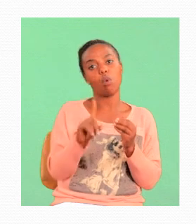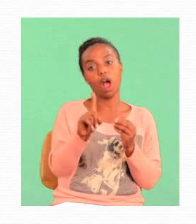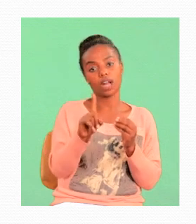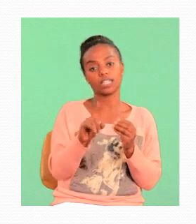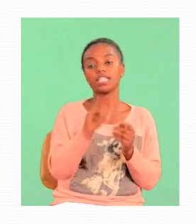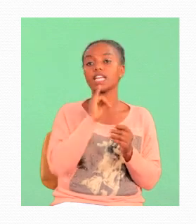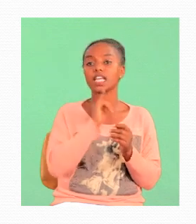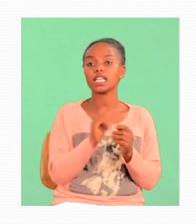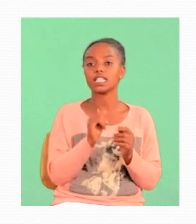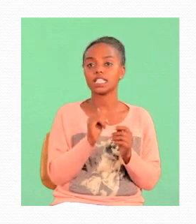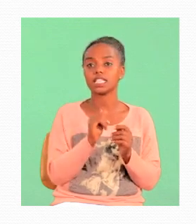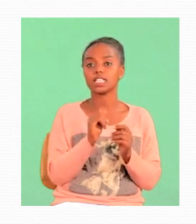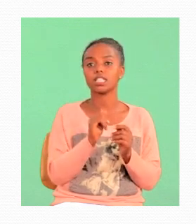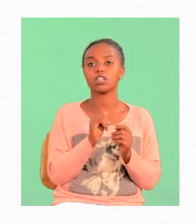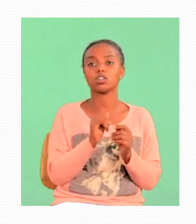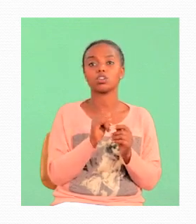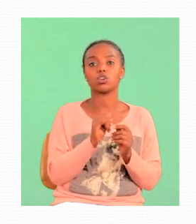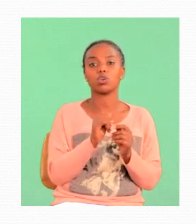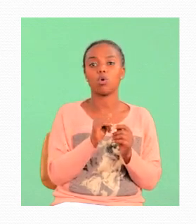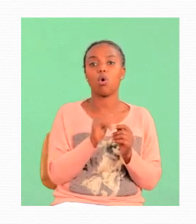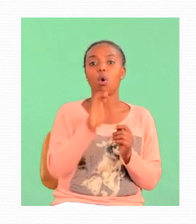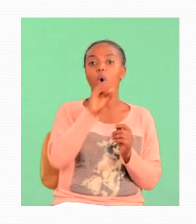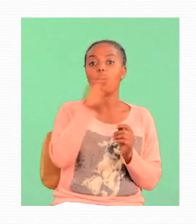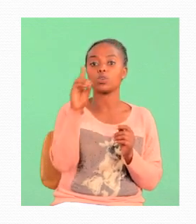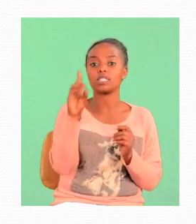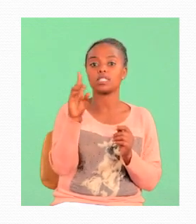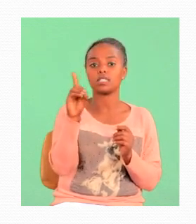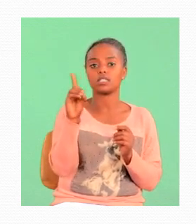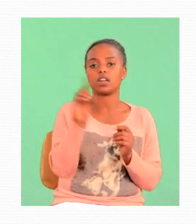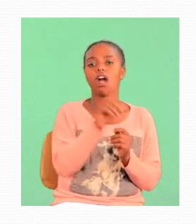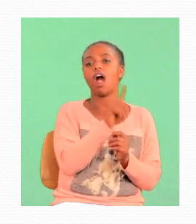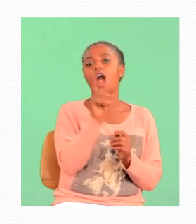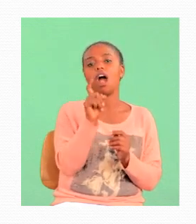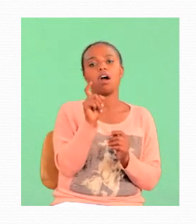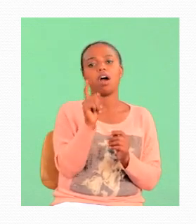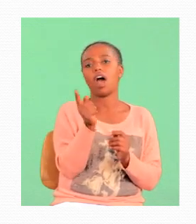is, it is neither odd